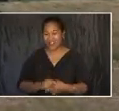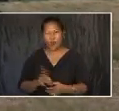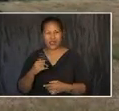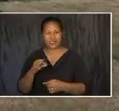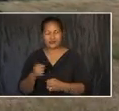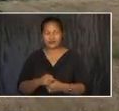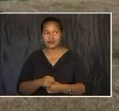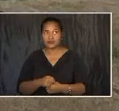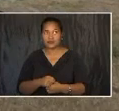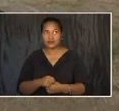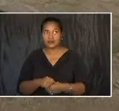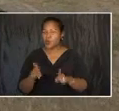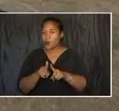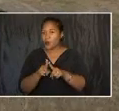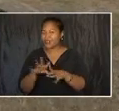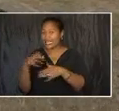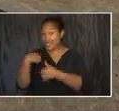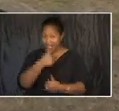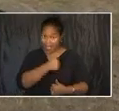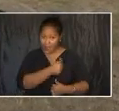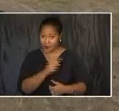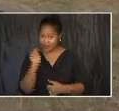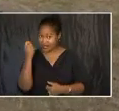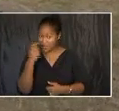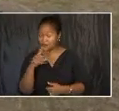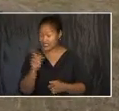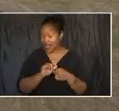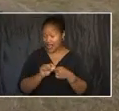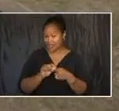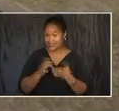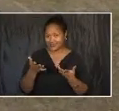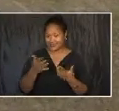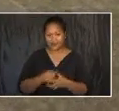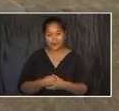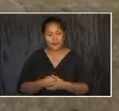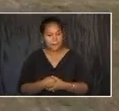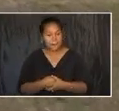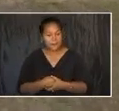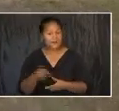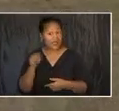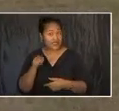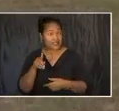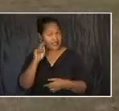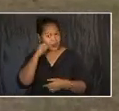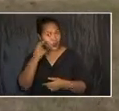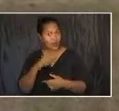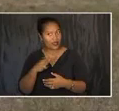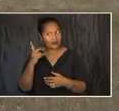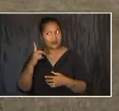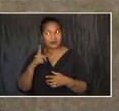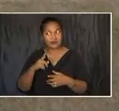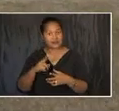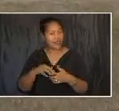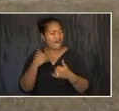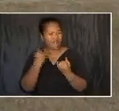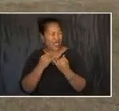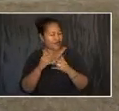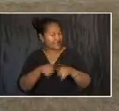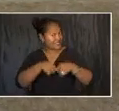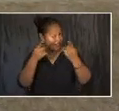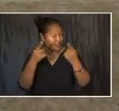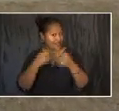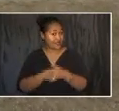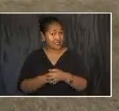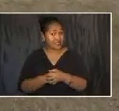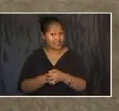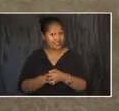referred to in regimental terms, is the colors. And this will be marched today. It's very significant, and